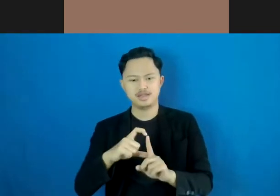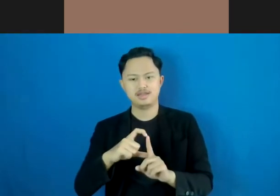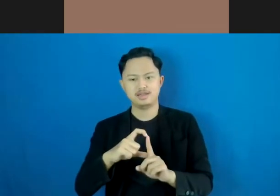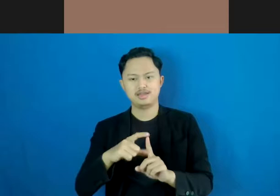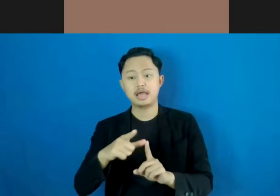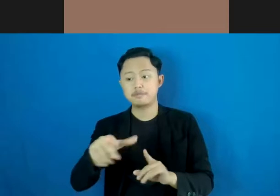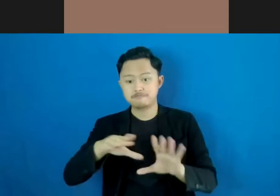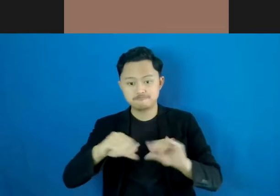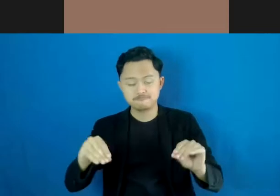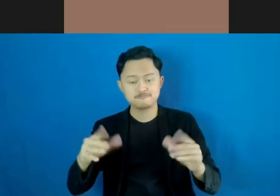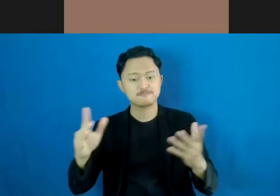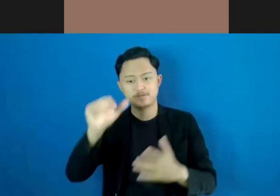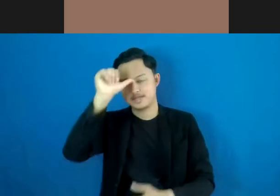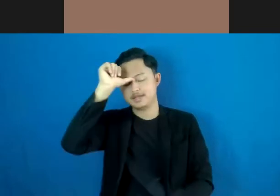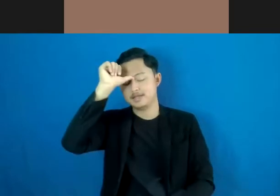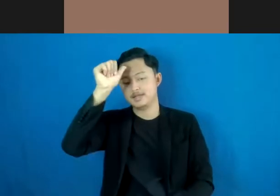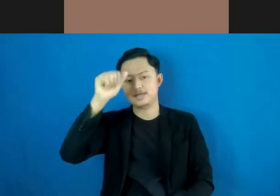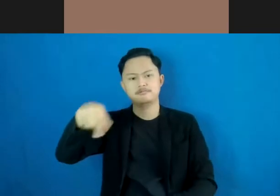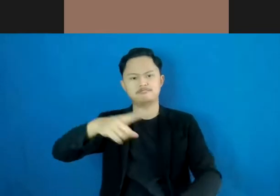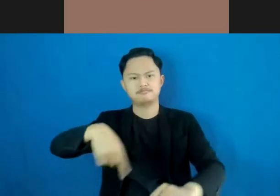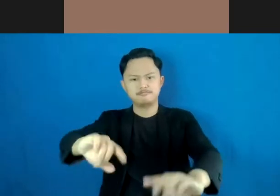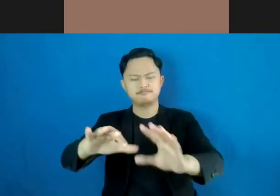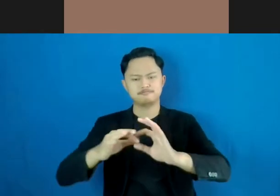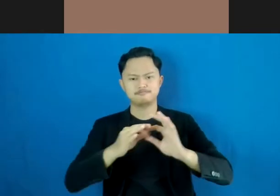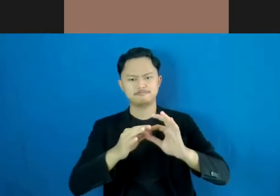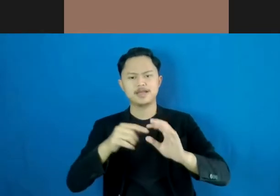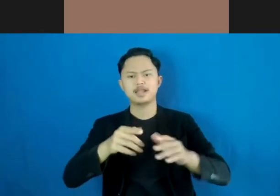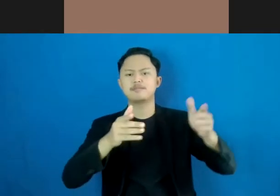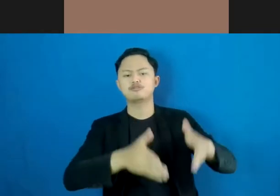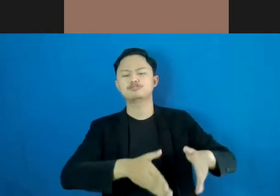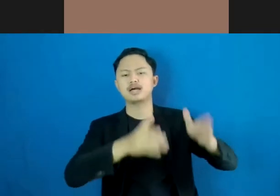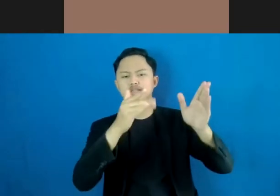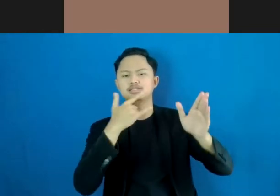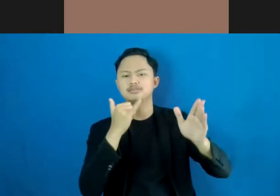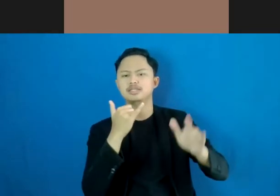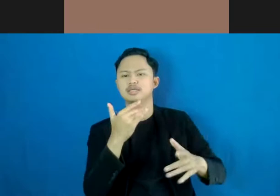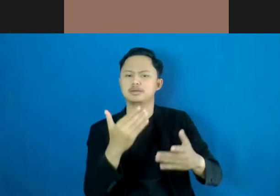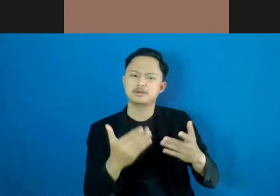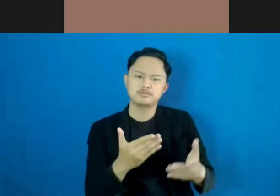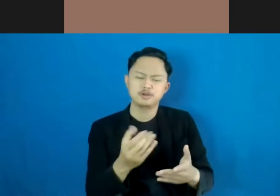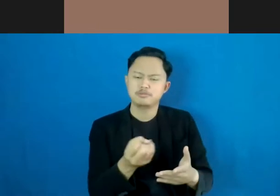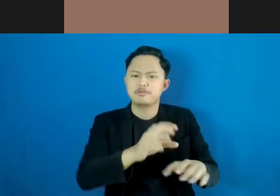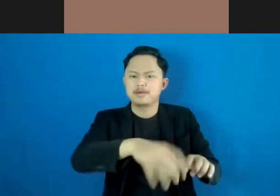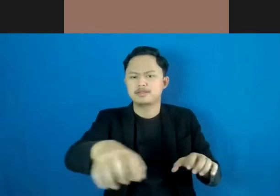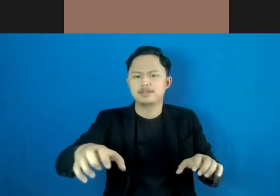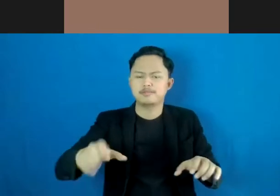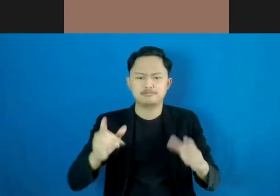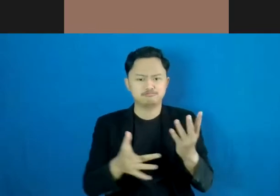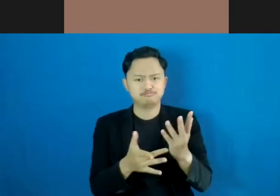and we have had a tie-up with them. This is the company which has offered us a longer range electric buses, the technology they have